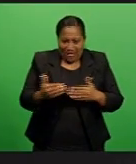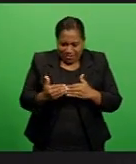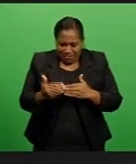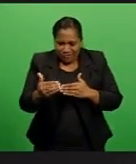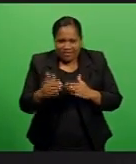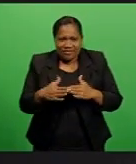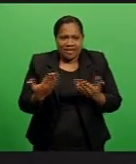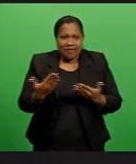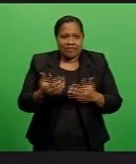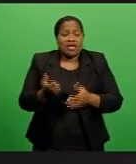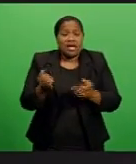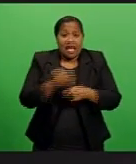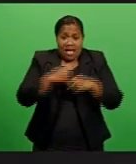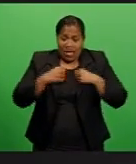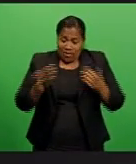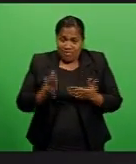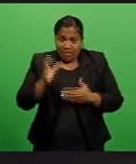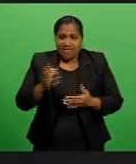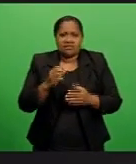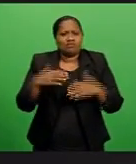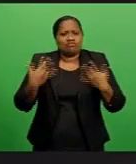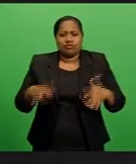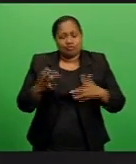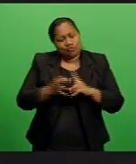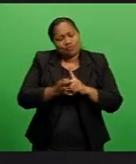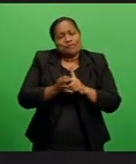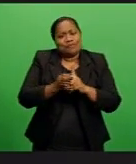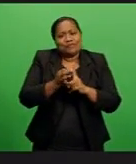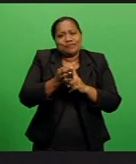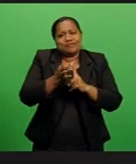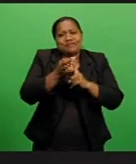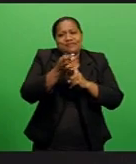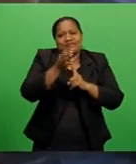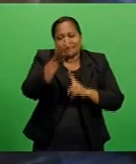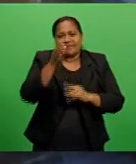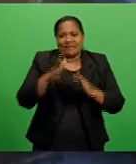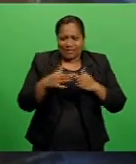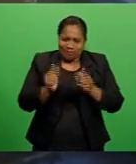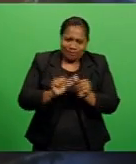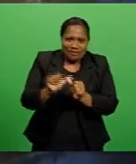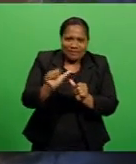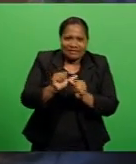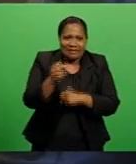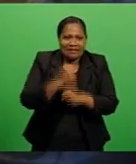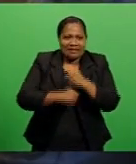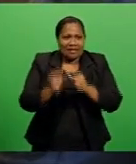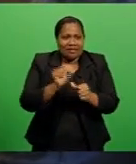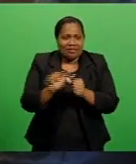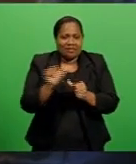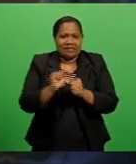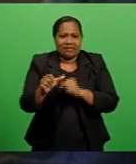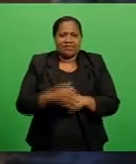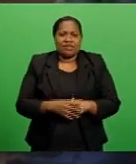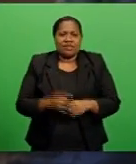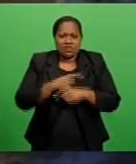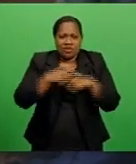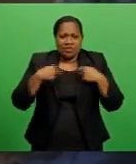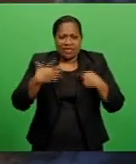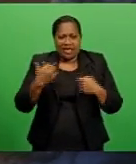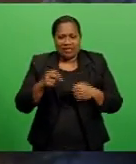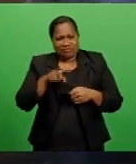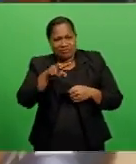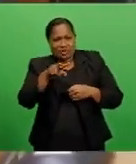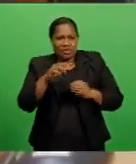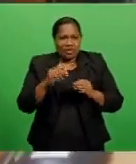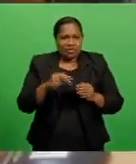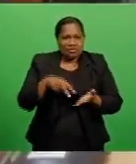getting better and better, and we're never stagnant where you'd stand at the top and seem undefeated or like it's